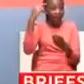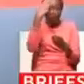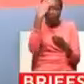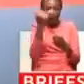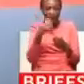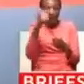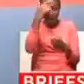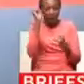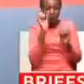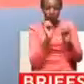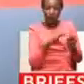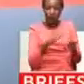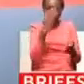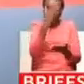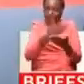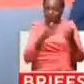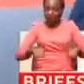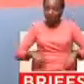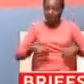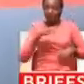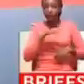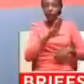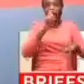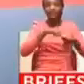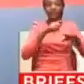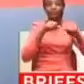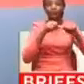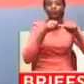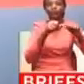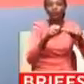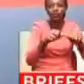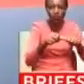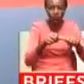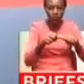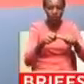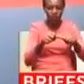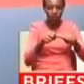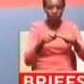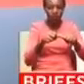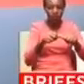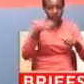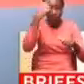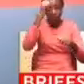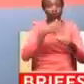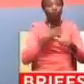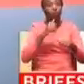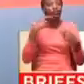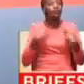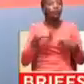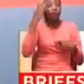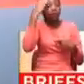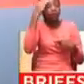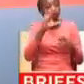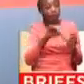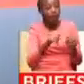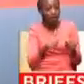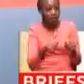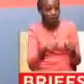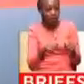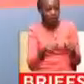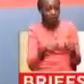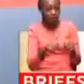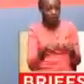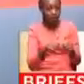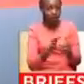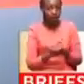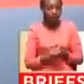lose a portion of your soul as you proceed to seek fame and to seek power and the things that you're looking for in the